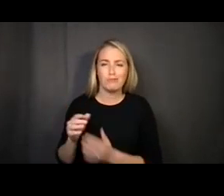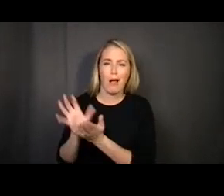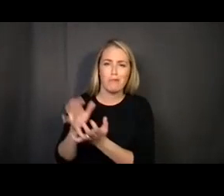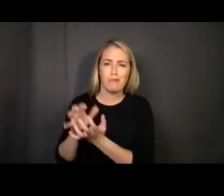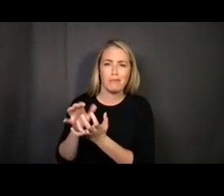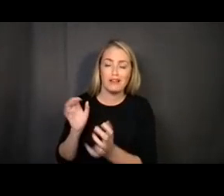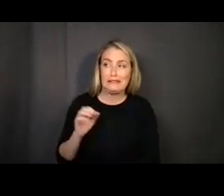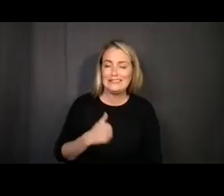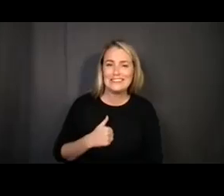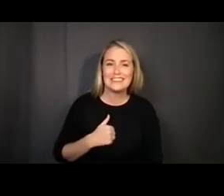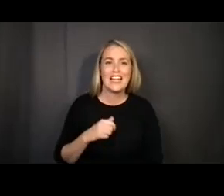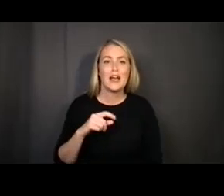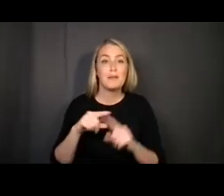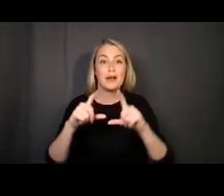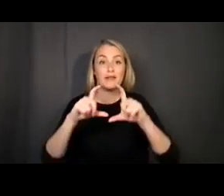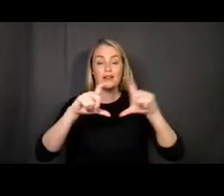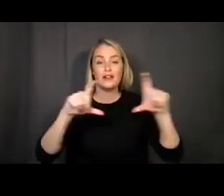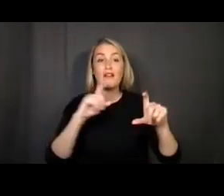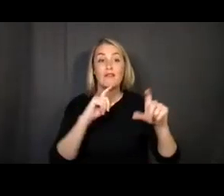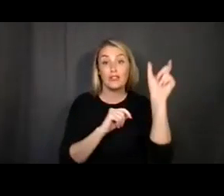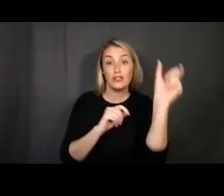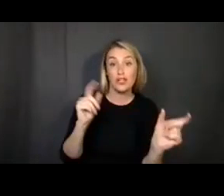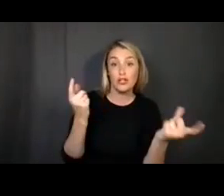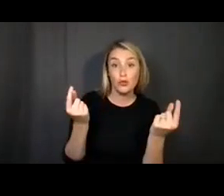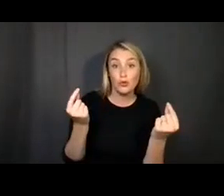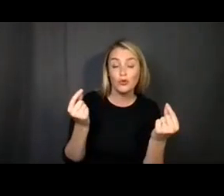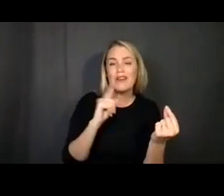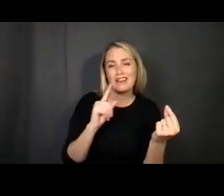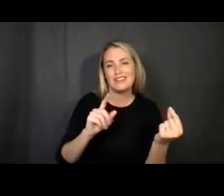the to-do list is actually on the right side of the home page.